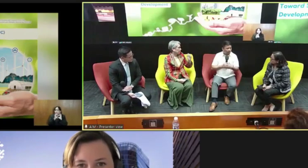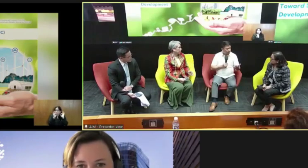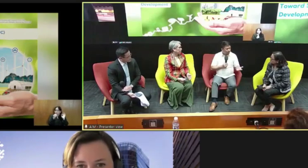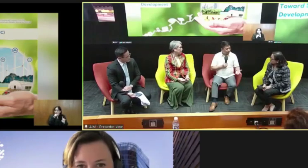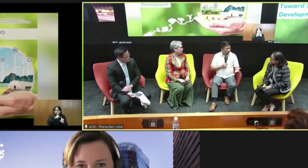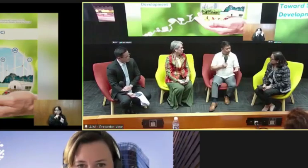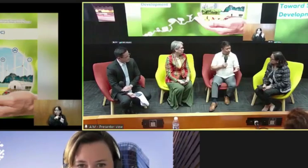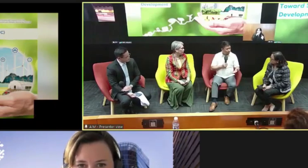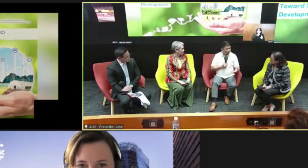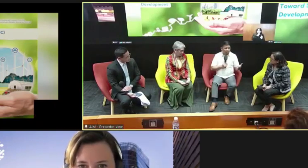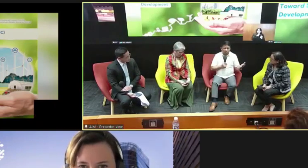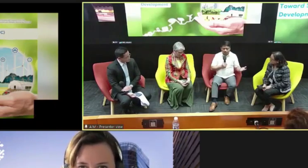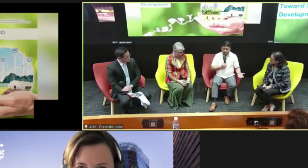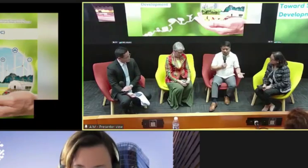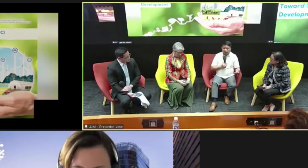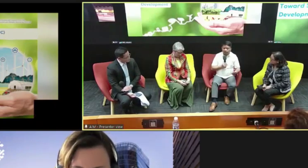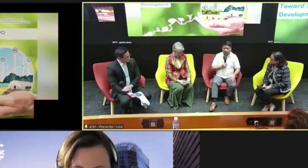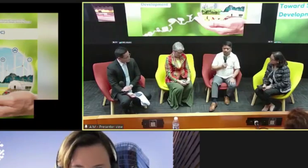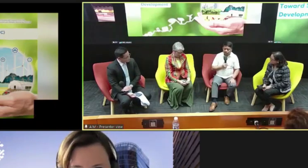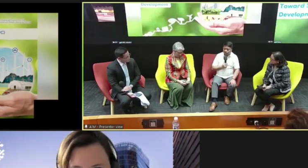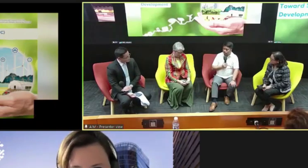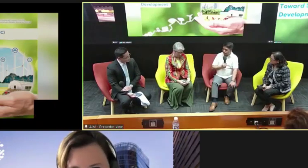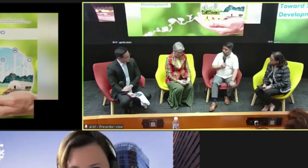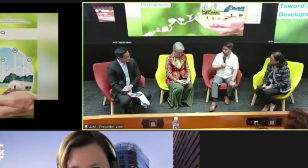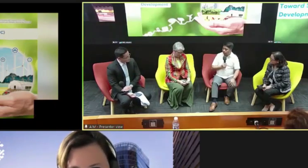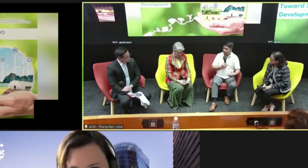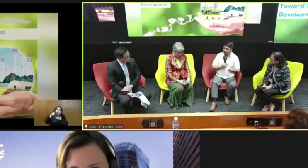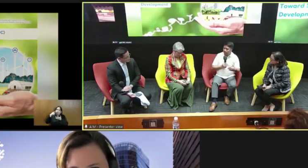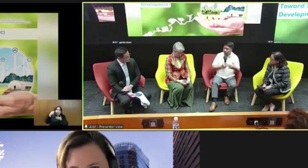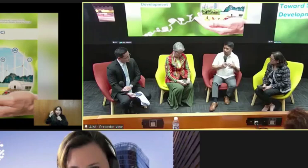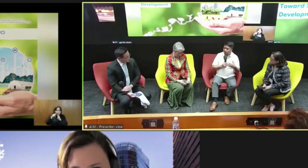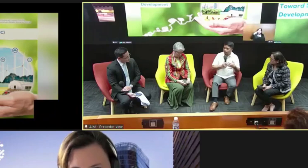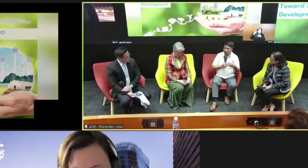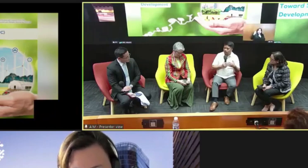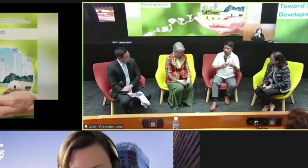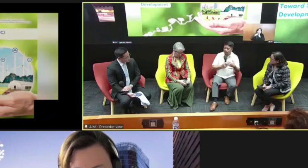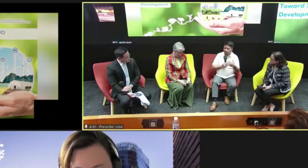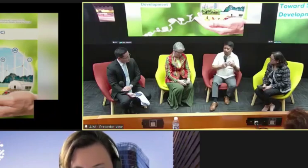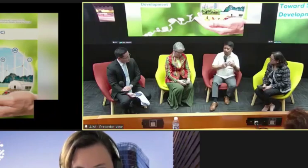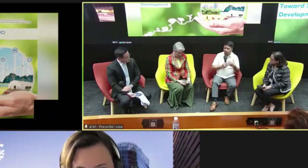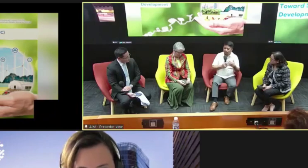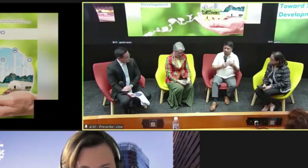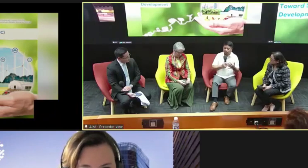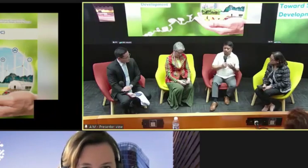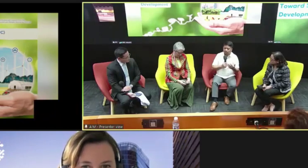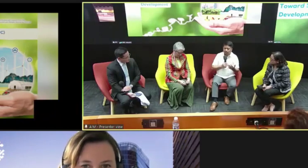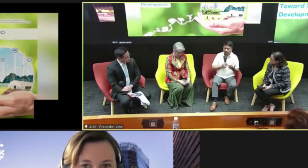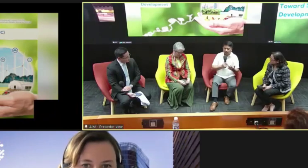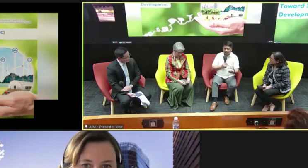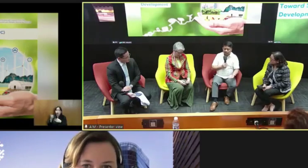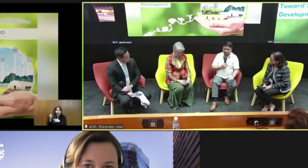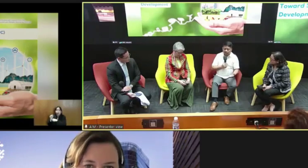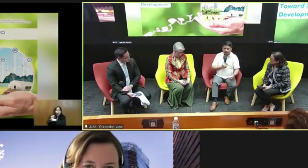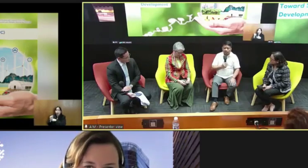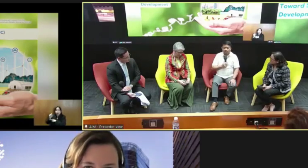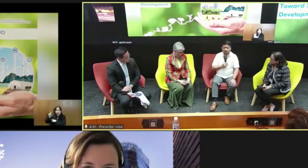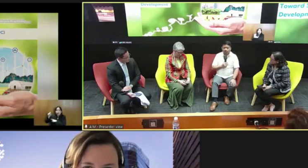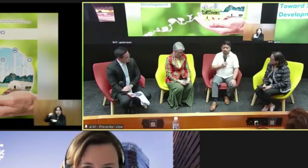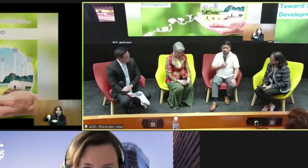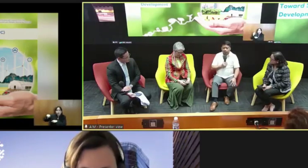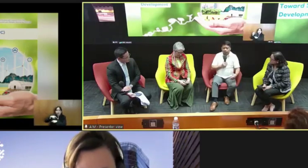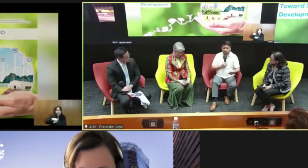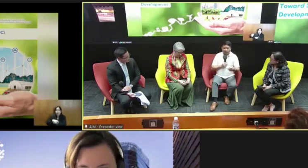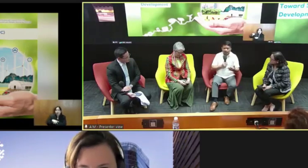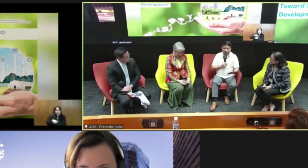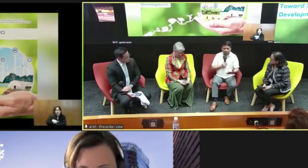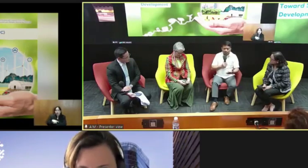you know, educational institutions, even TVET, can actually use to define what are the training needs. Okay,